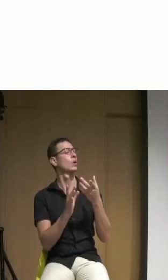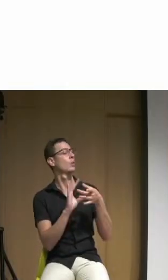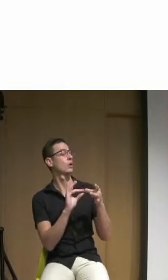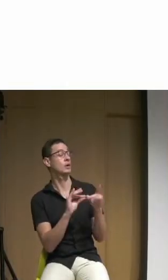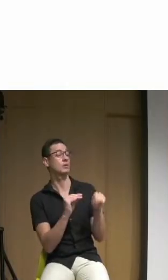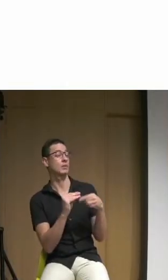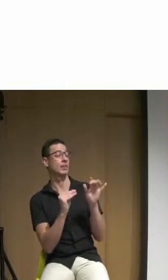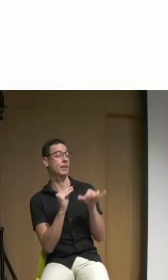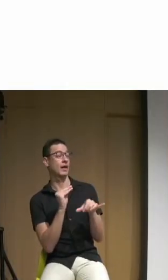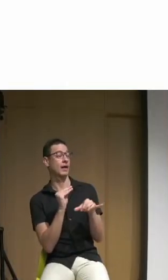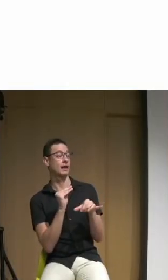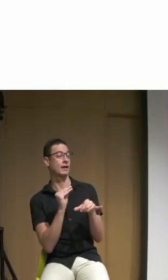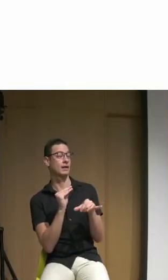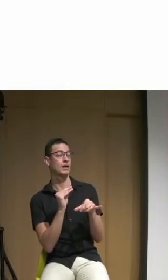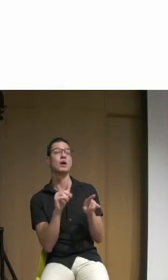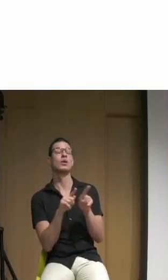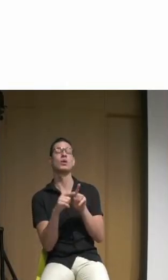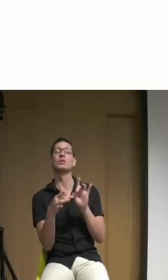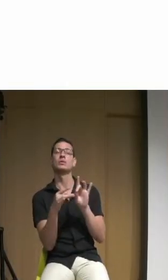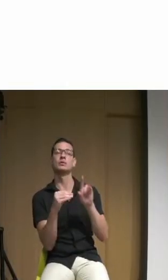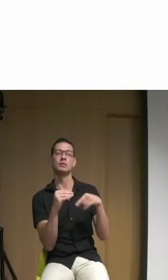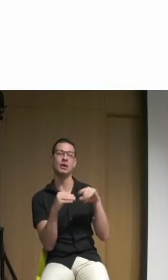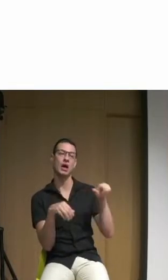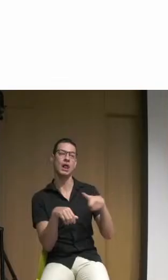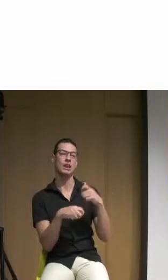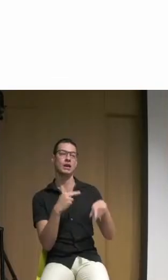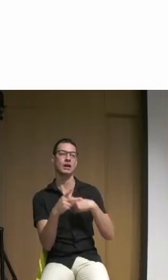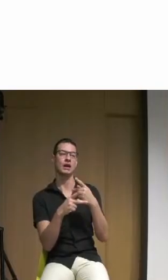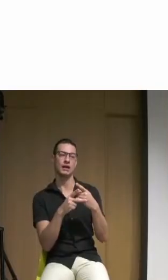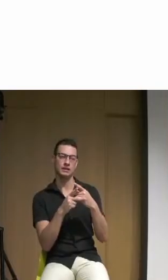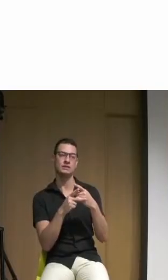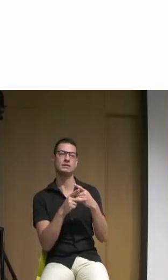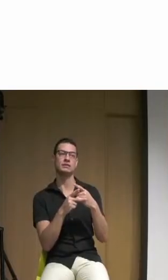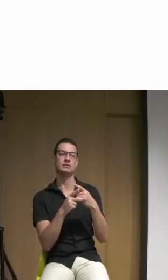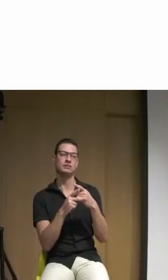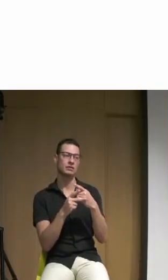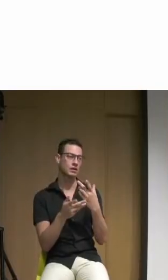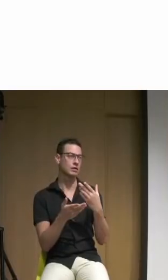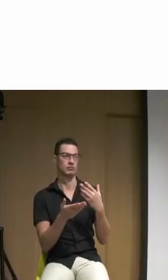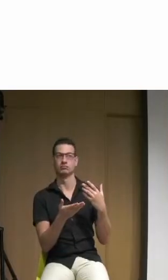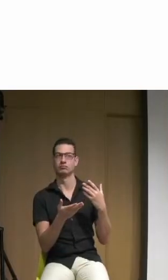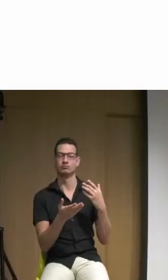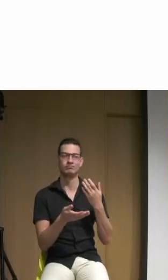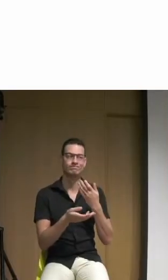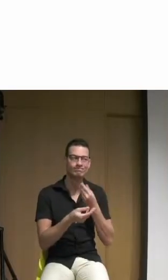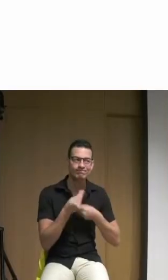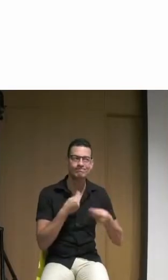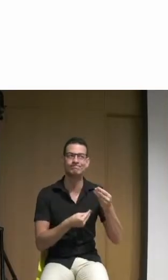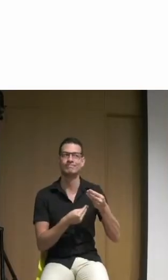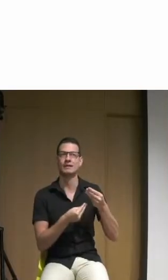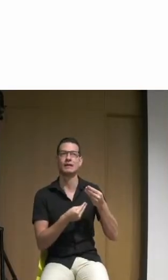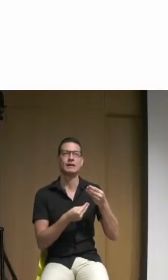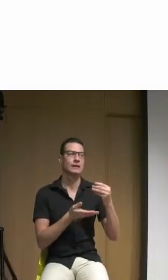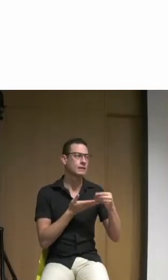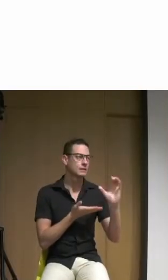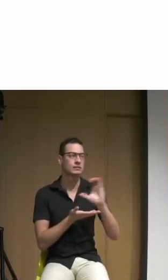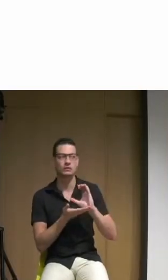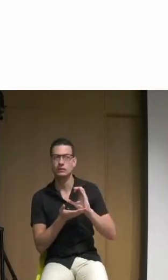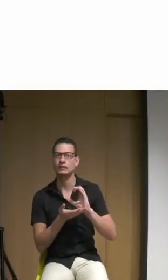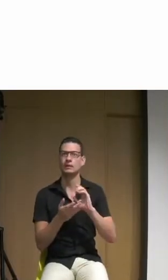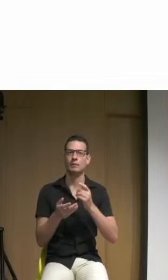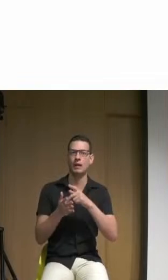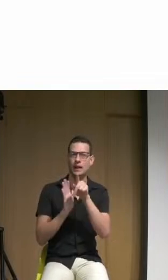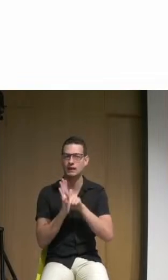of compensation and reparations. We talked more about other forms, and it was not